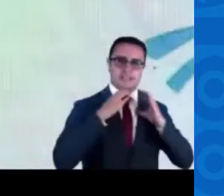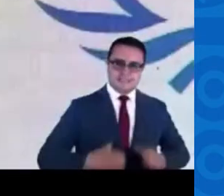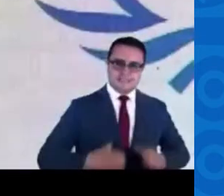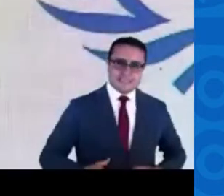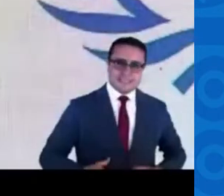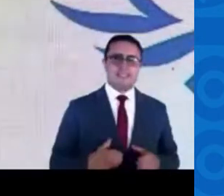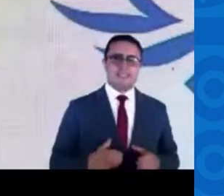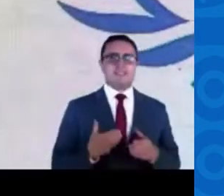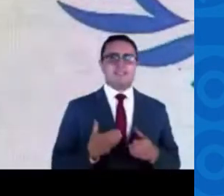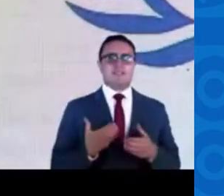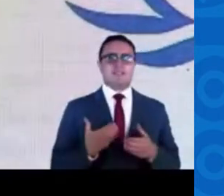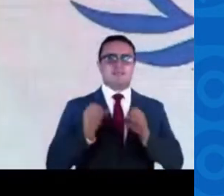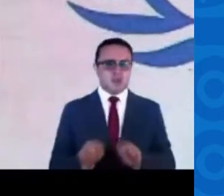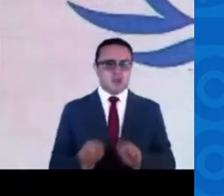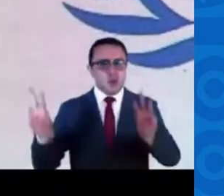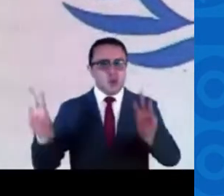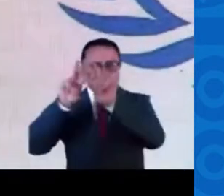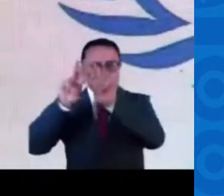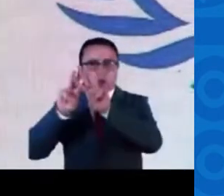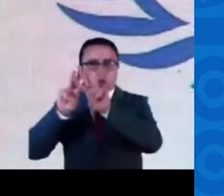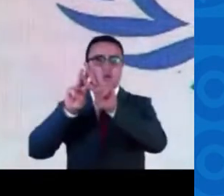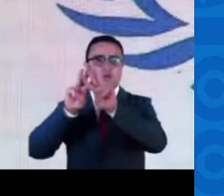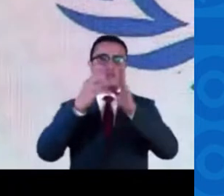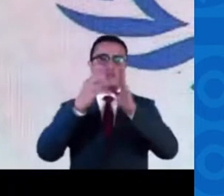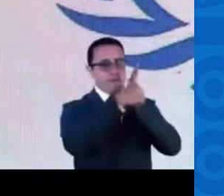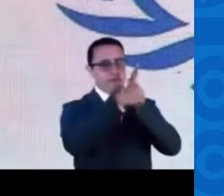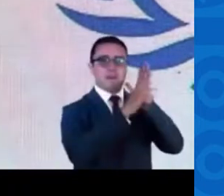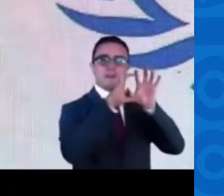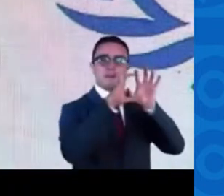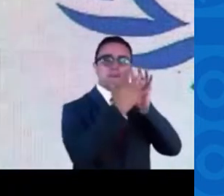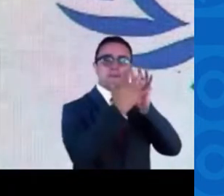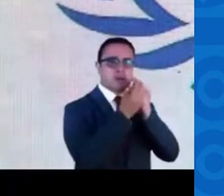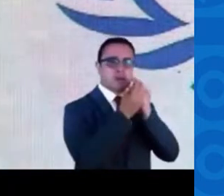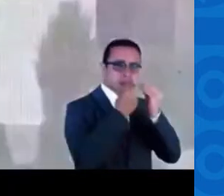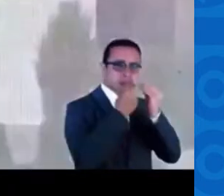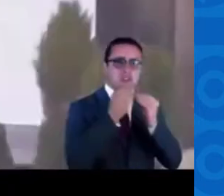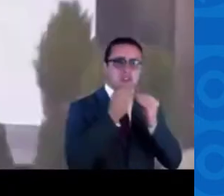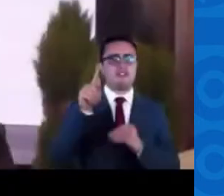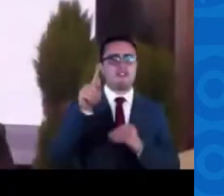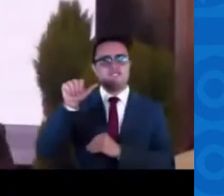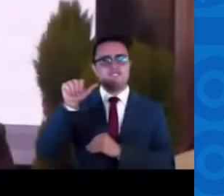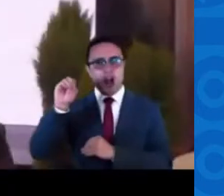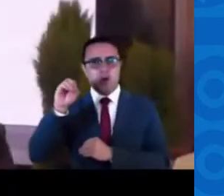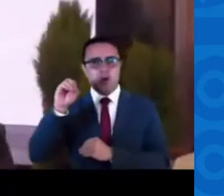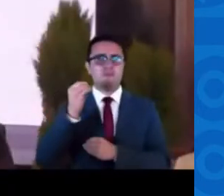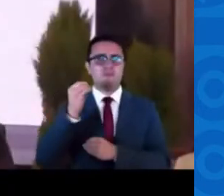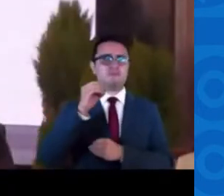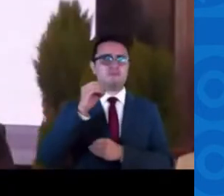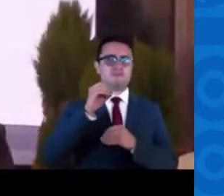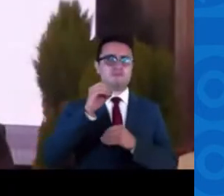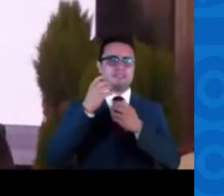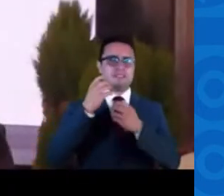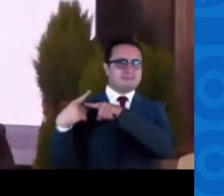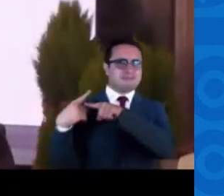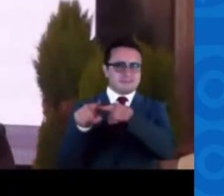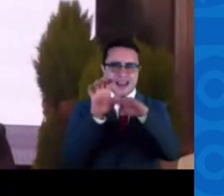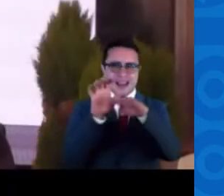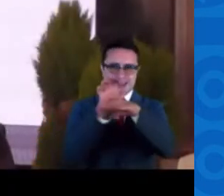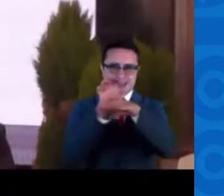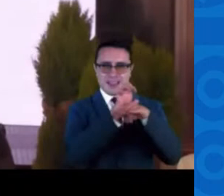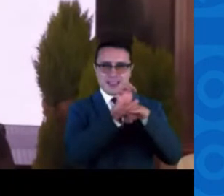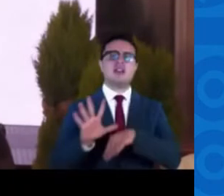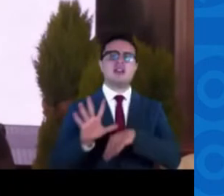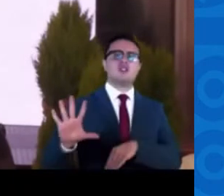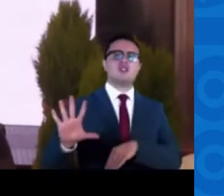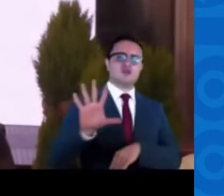chronic malnutrition in our region. Not only malnutrition, but the double burden, which is obesity, and how it affects our